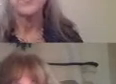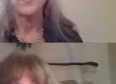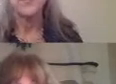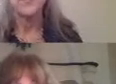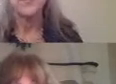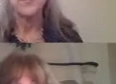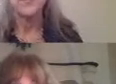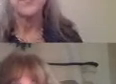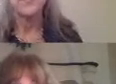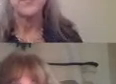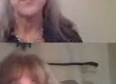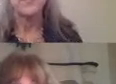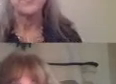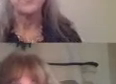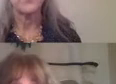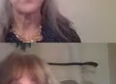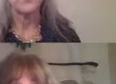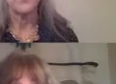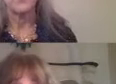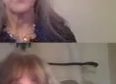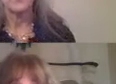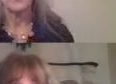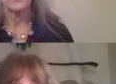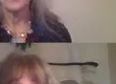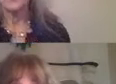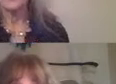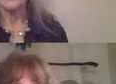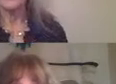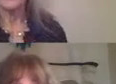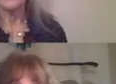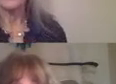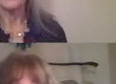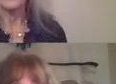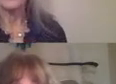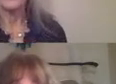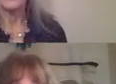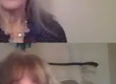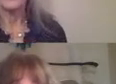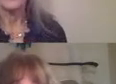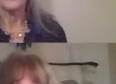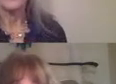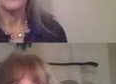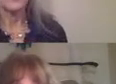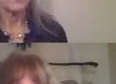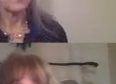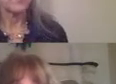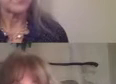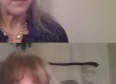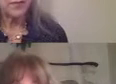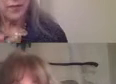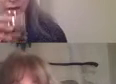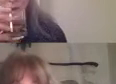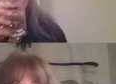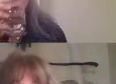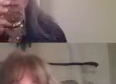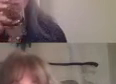close. While I can't say how long the Frick will be closed, we're hoping that this show will still be there for us to take a look at when we're